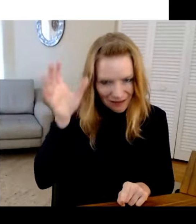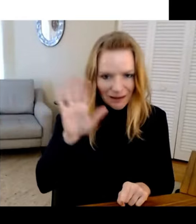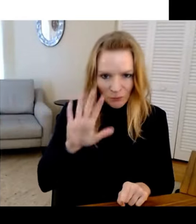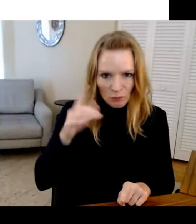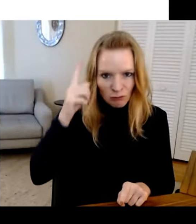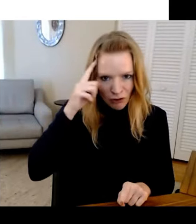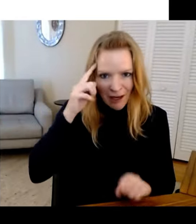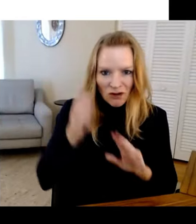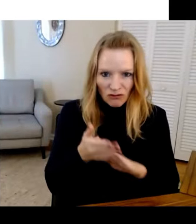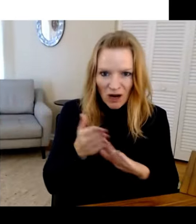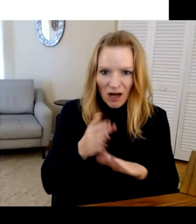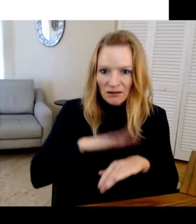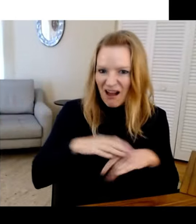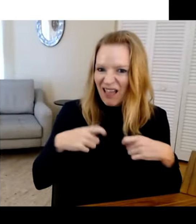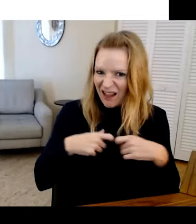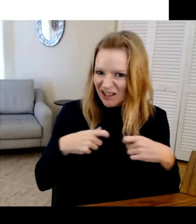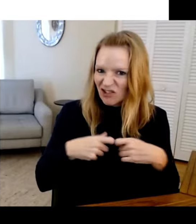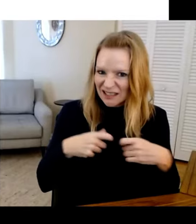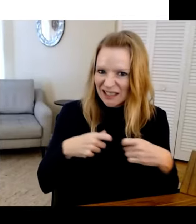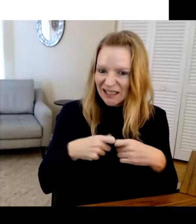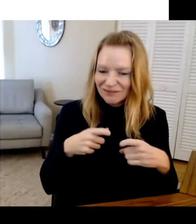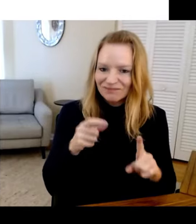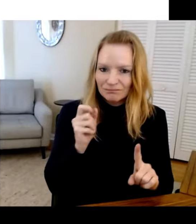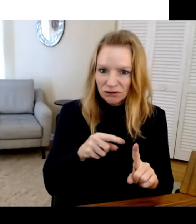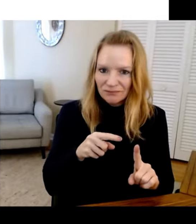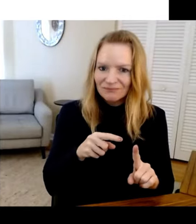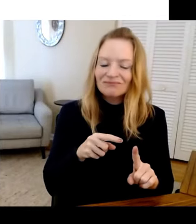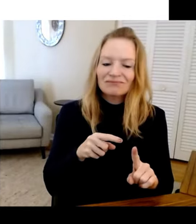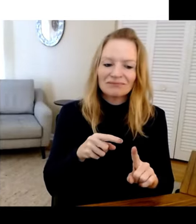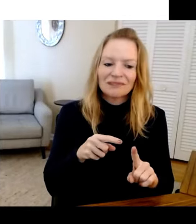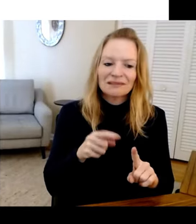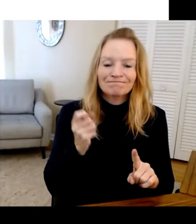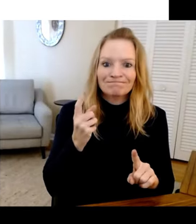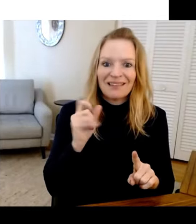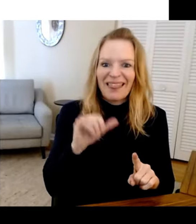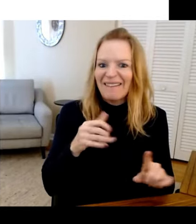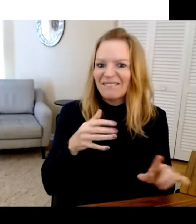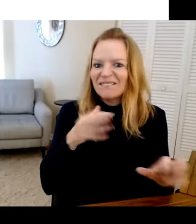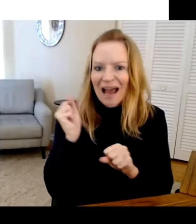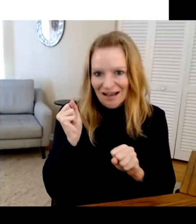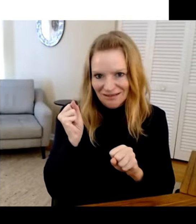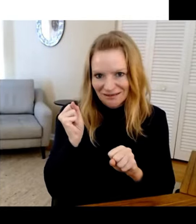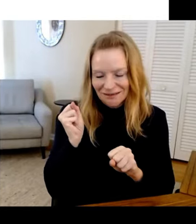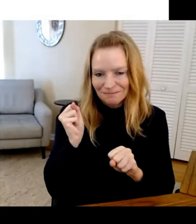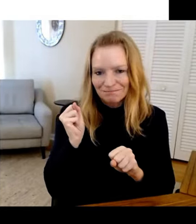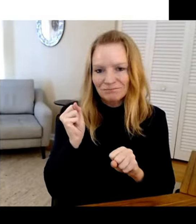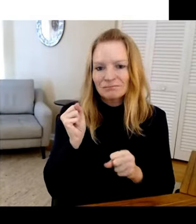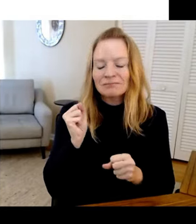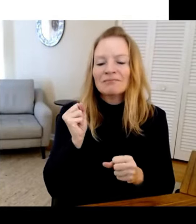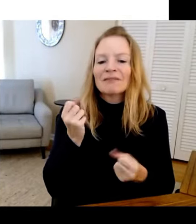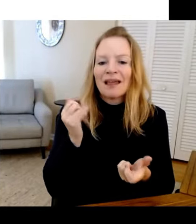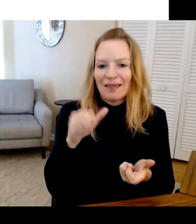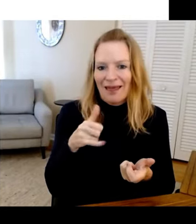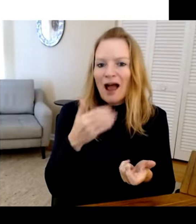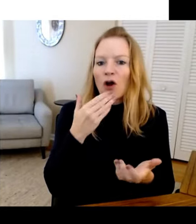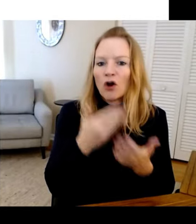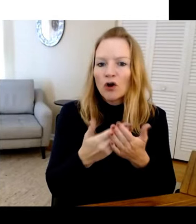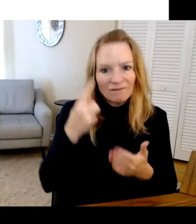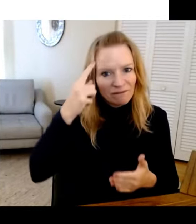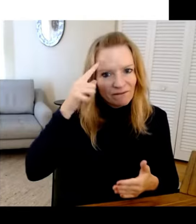or batteries, that same concept, but that is how your brain runs too, through electricity. And it happens